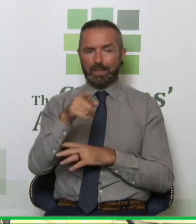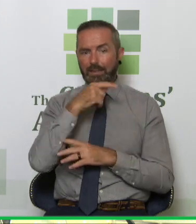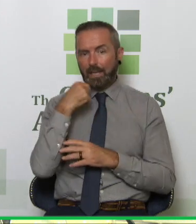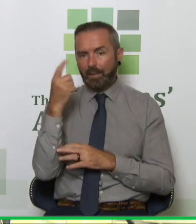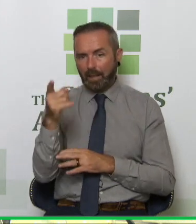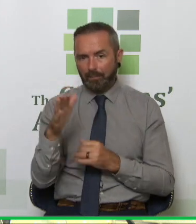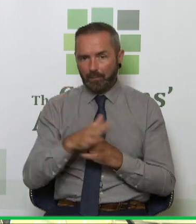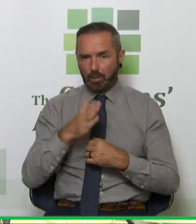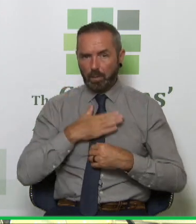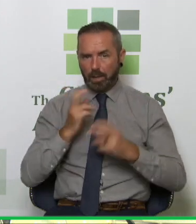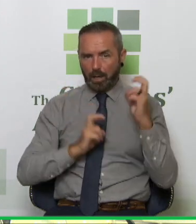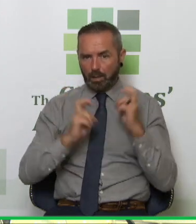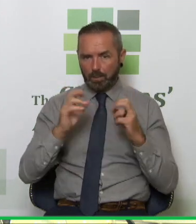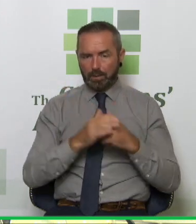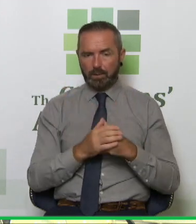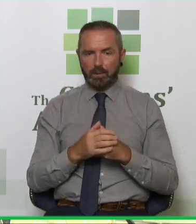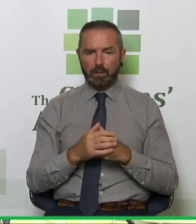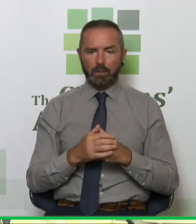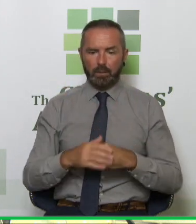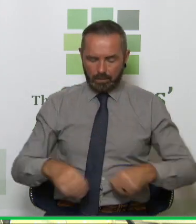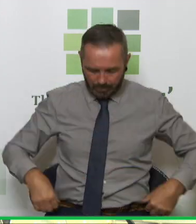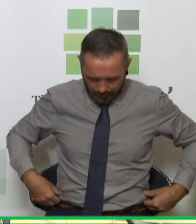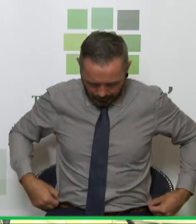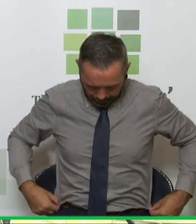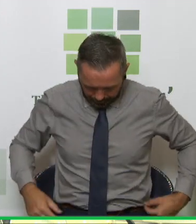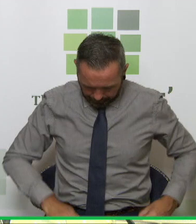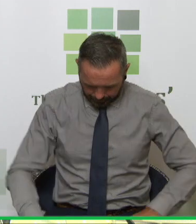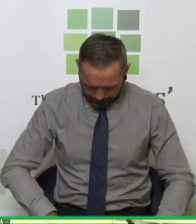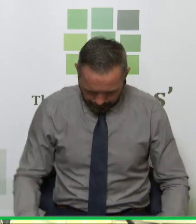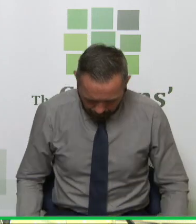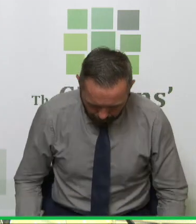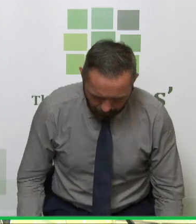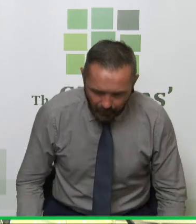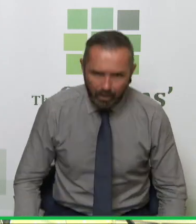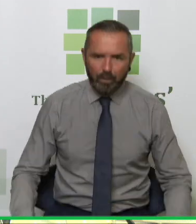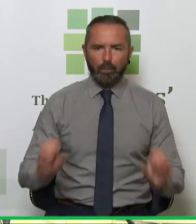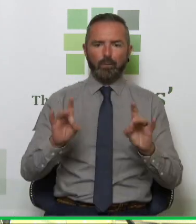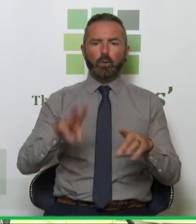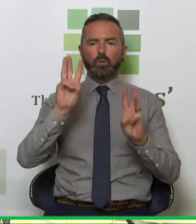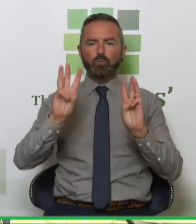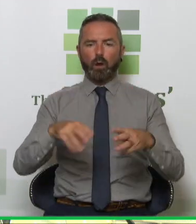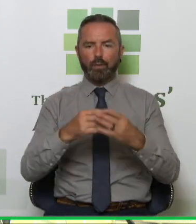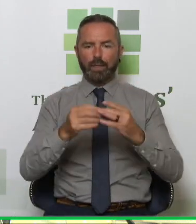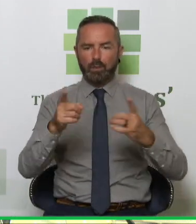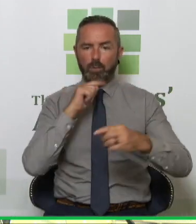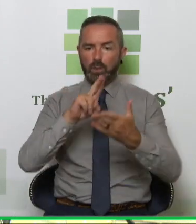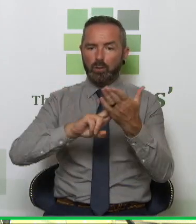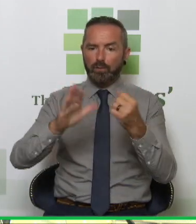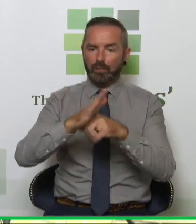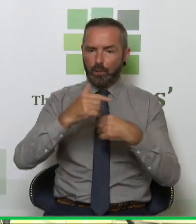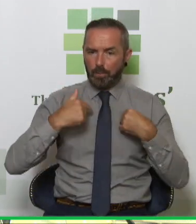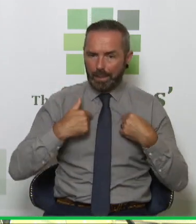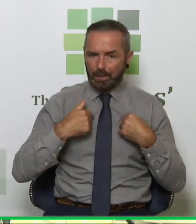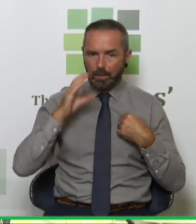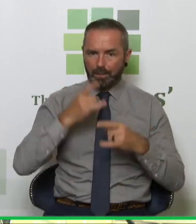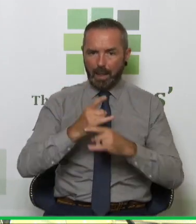that. I also, I think it's the wrong thing to do, but I think it's very useful that they said that. And I think it was probably